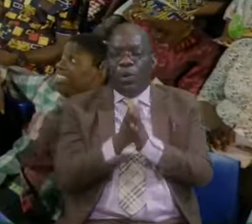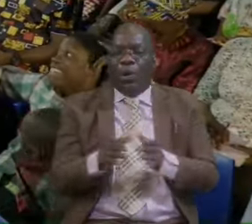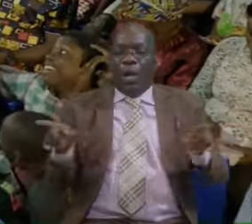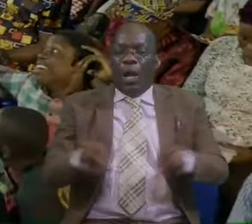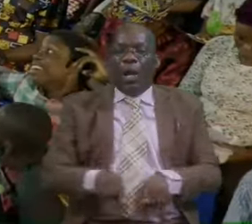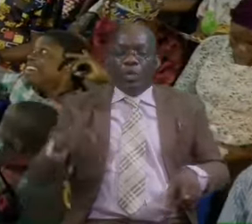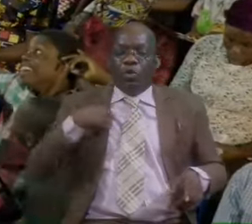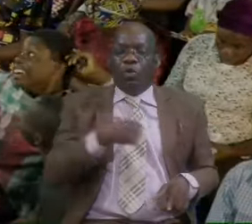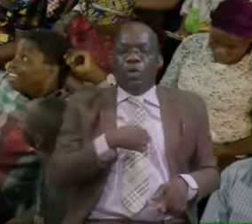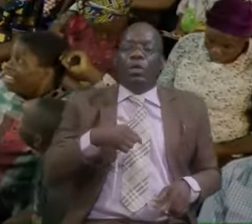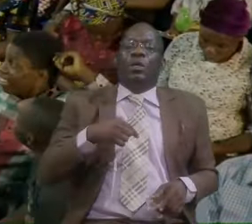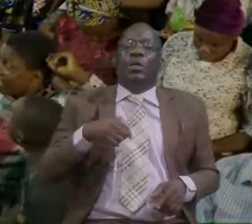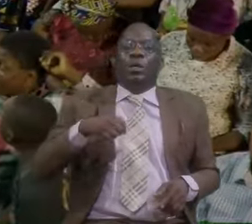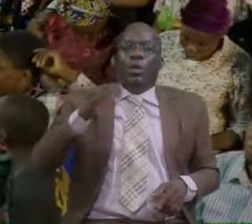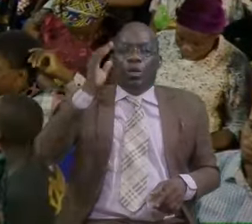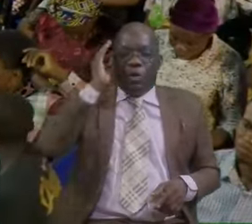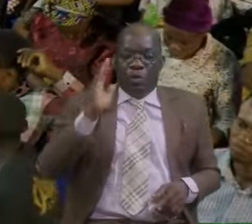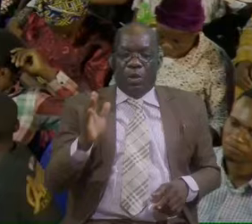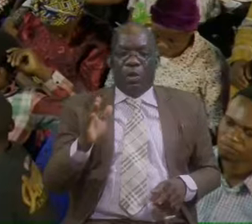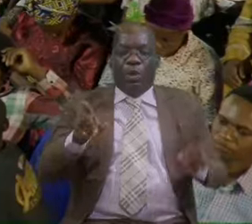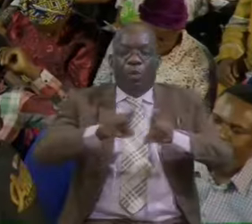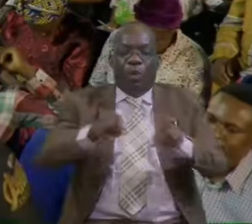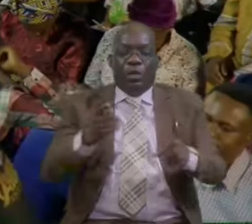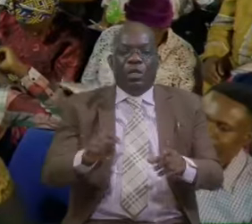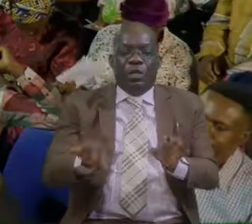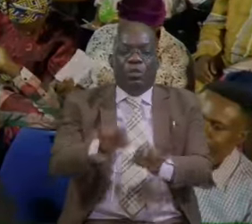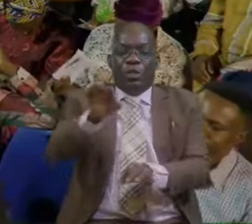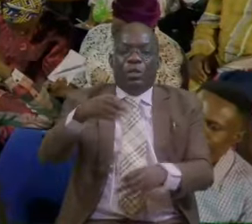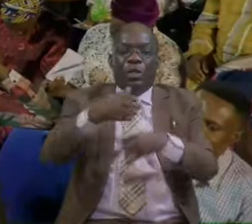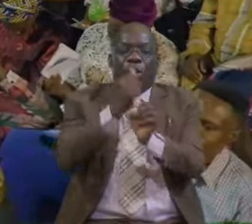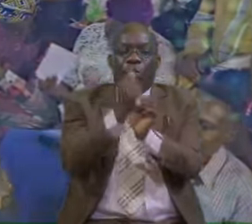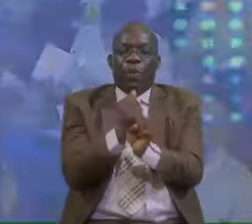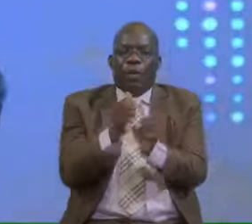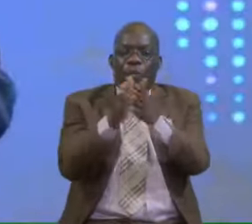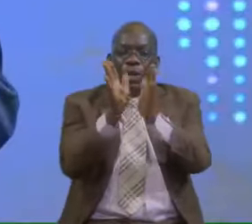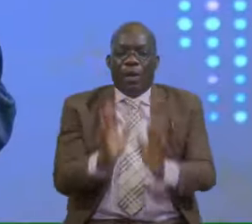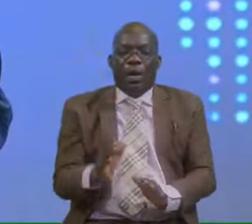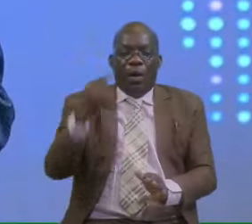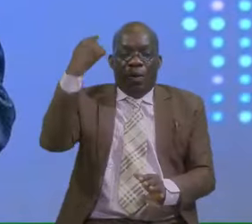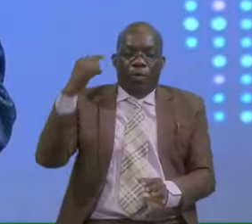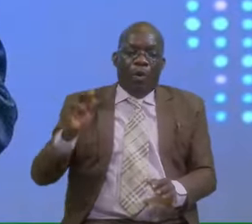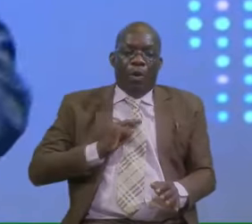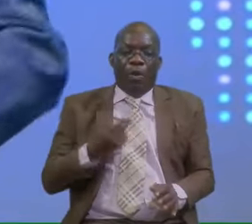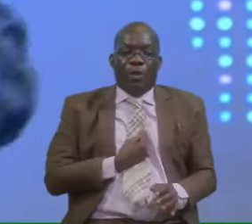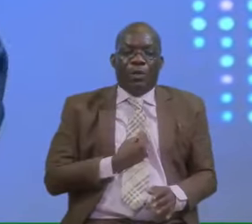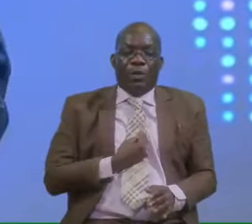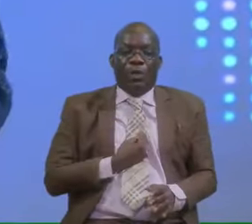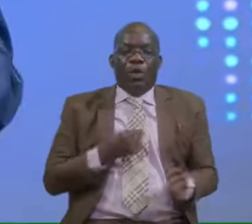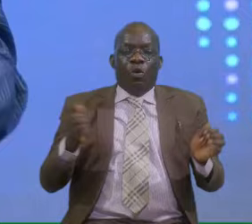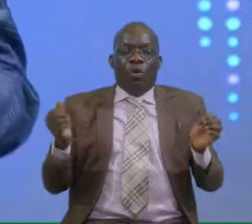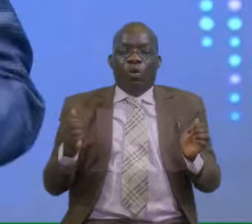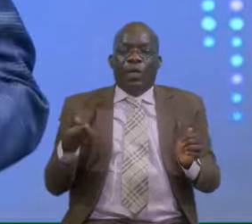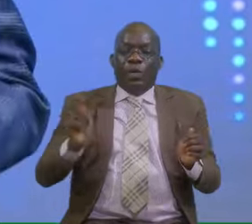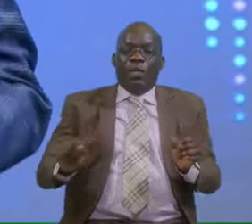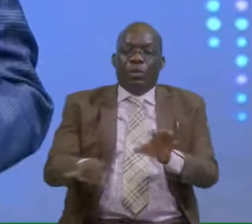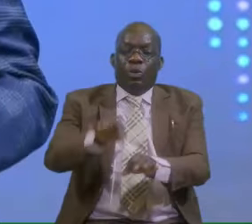ought, but the Spirit maketh intercession for us. The